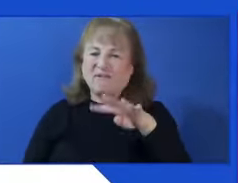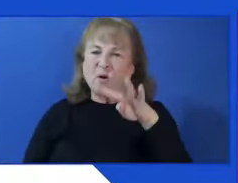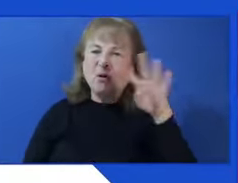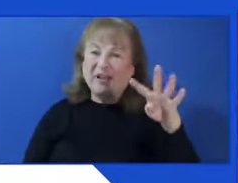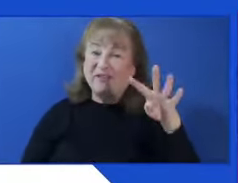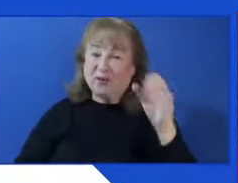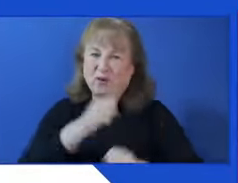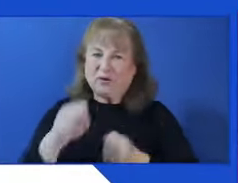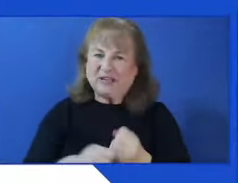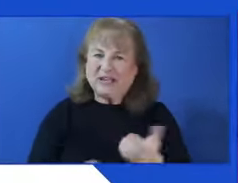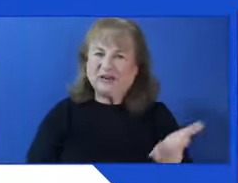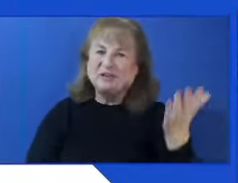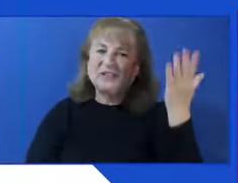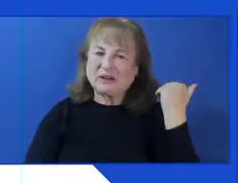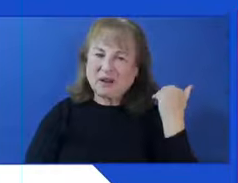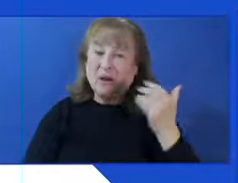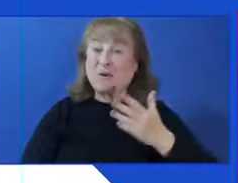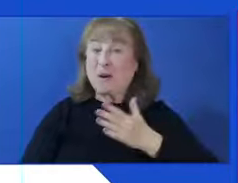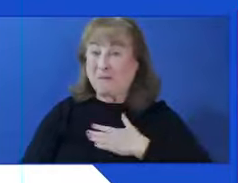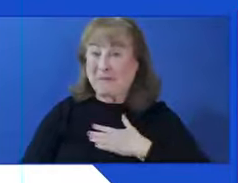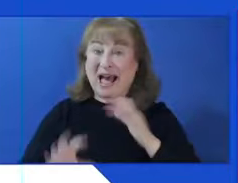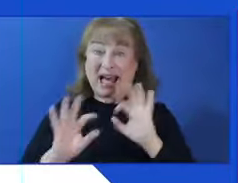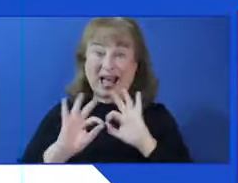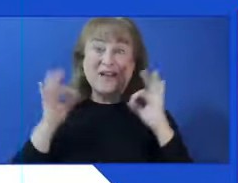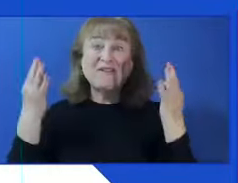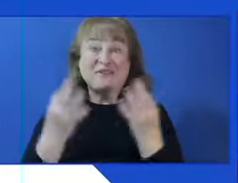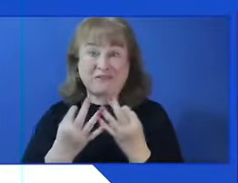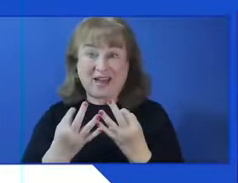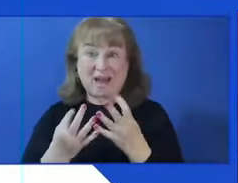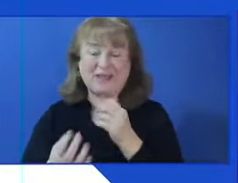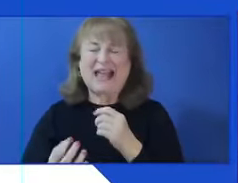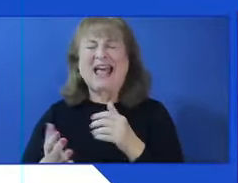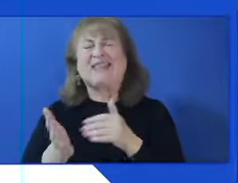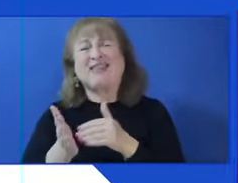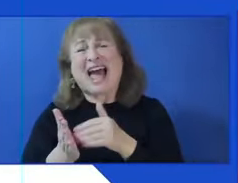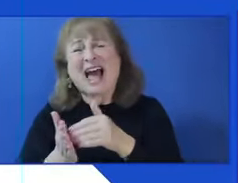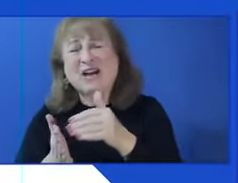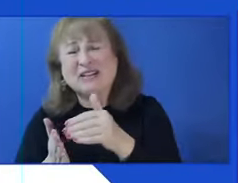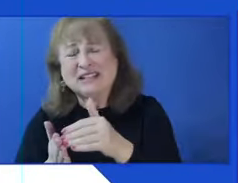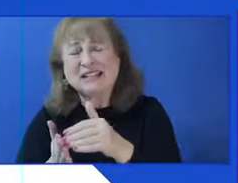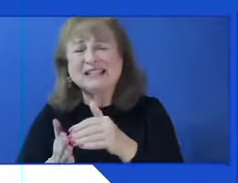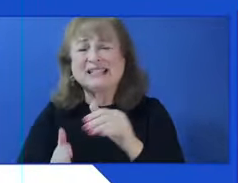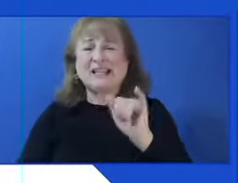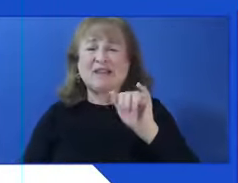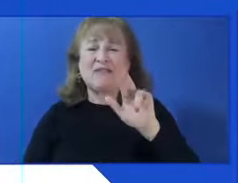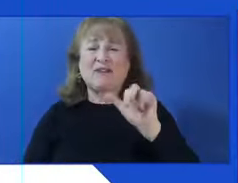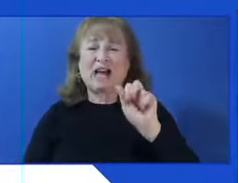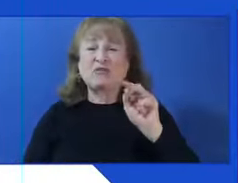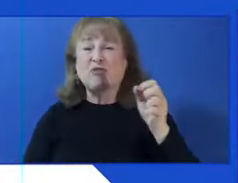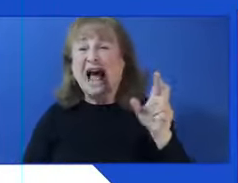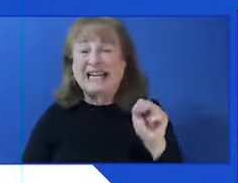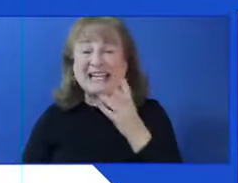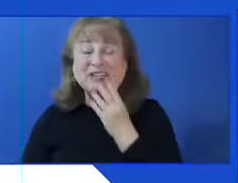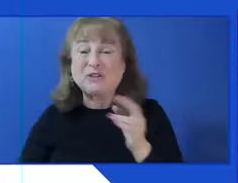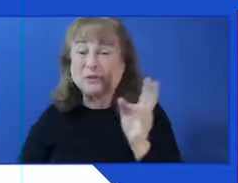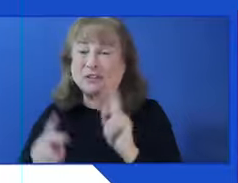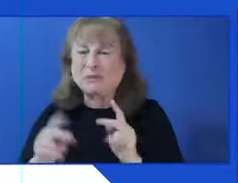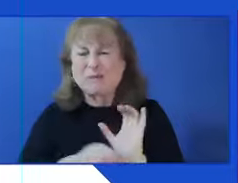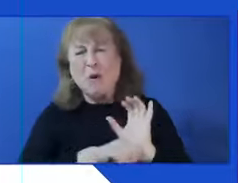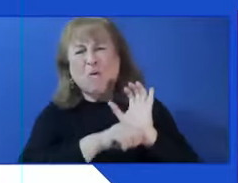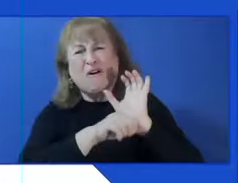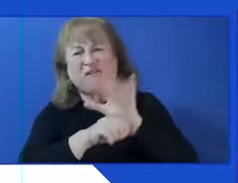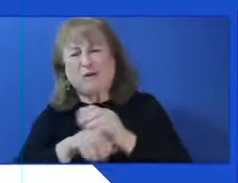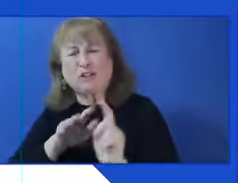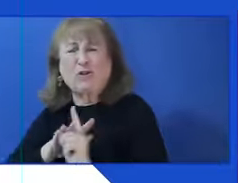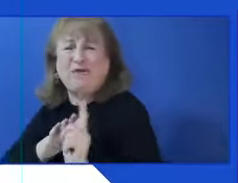Ago, my family and tens of thousands of Iranian Jews were forced to flee from